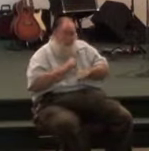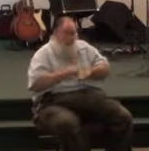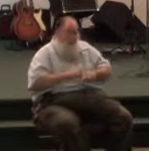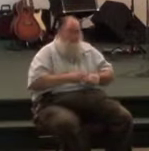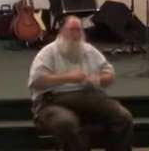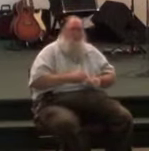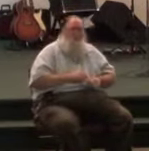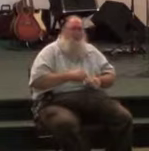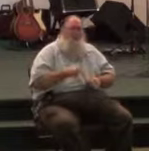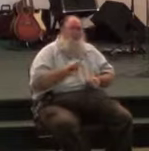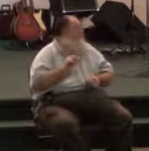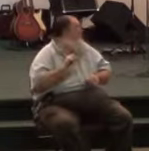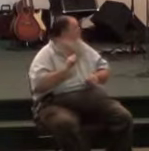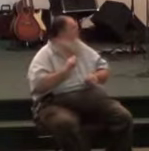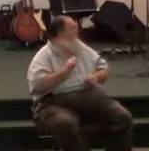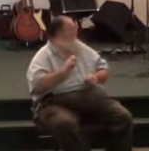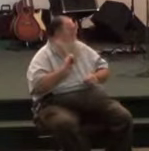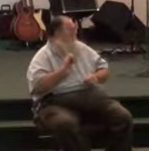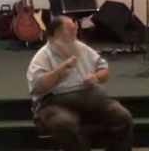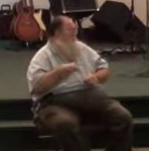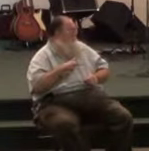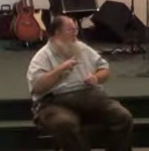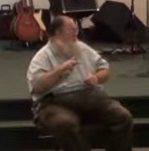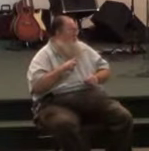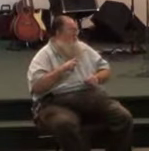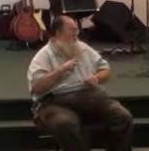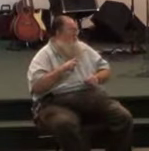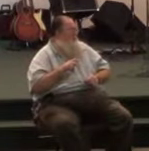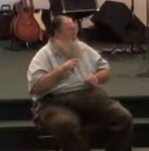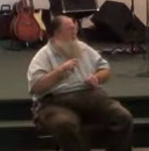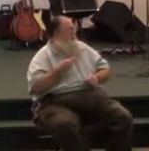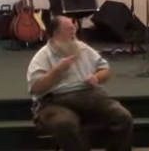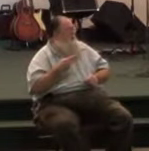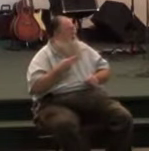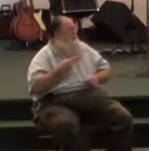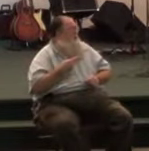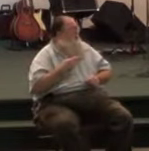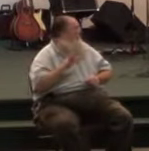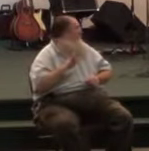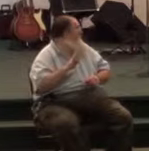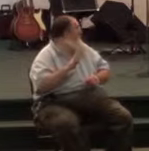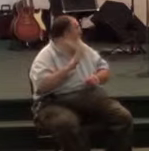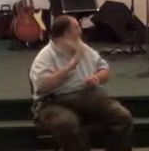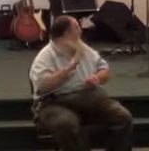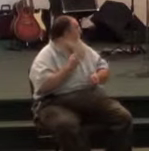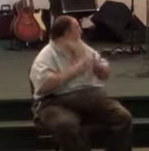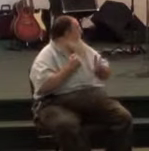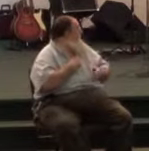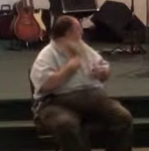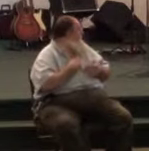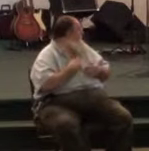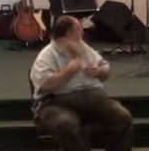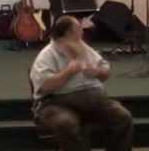has got Ephesians 4 up there, 11 through 15. Some of us have gifts, but all of us have a